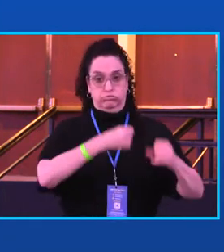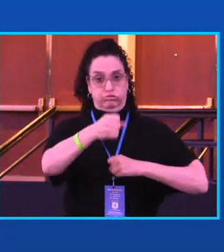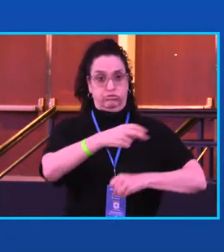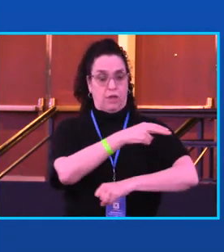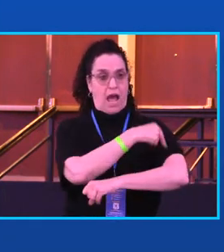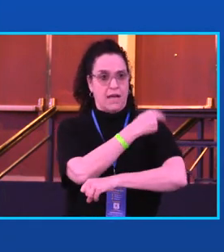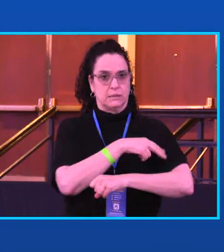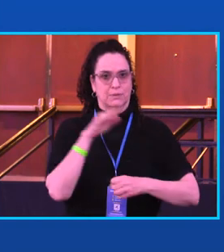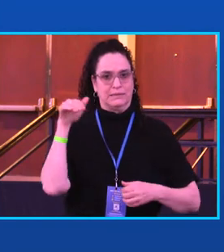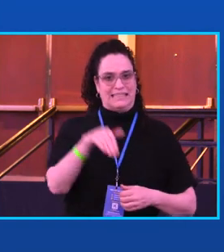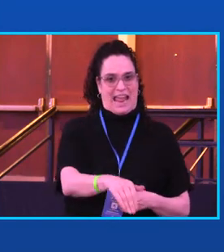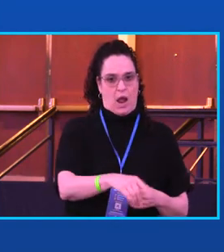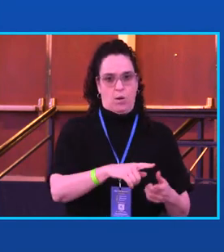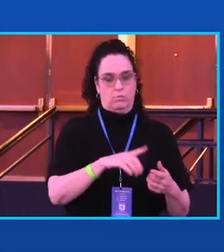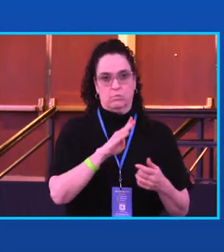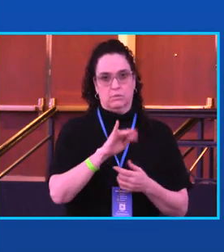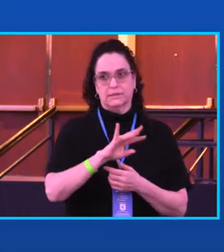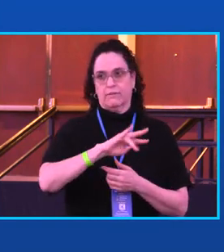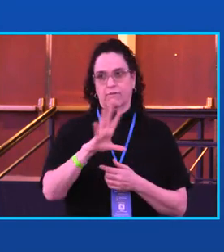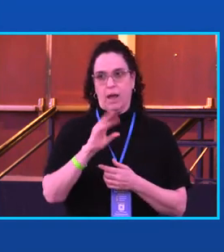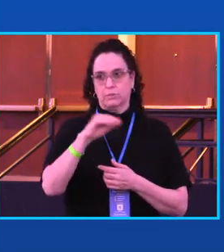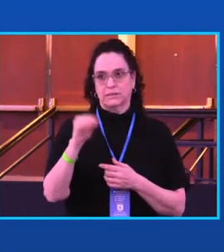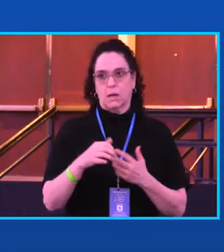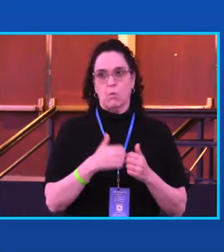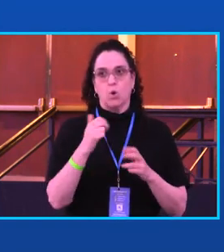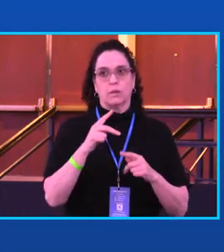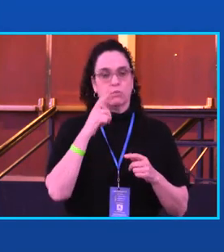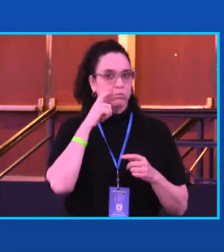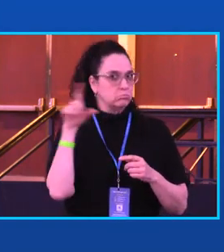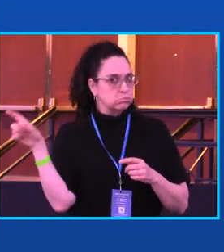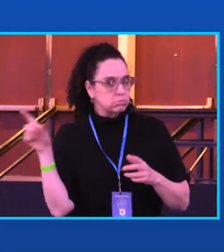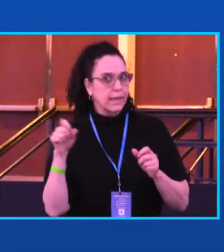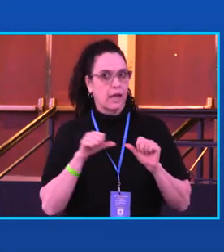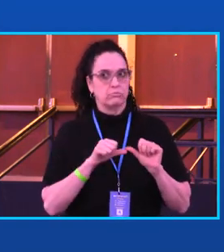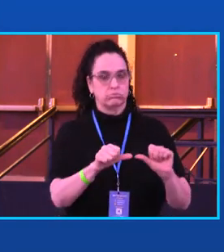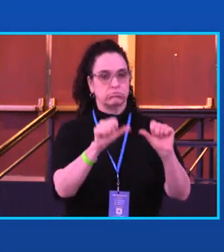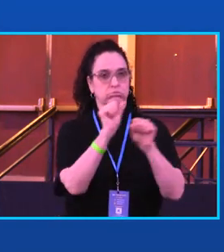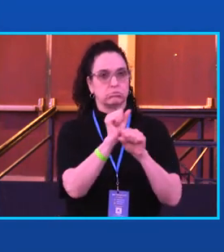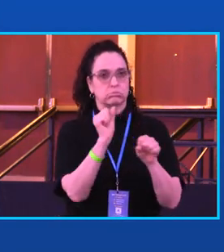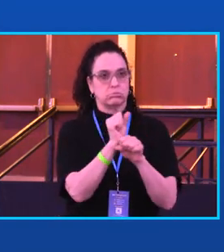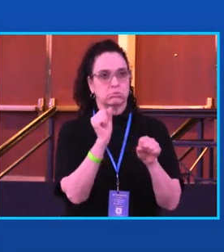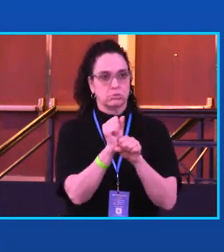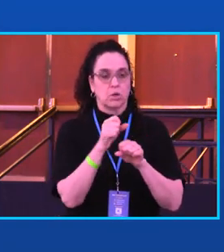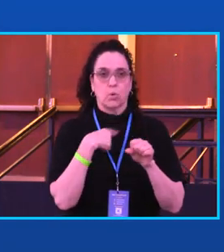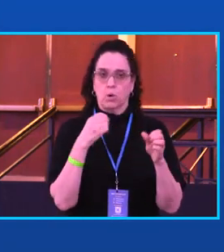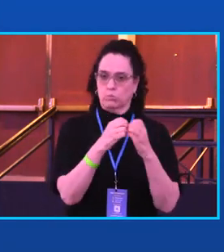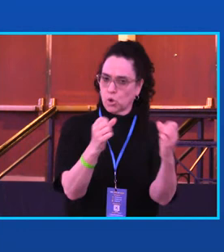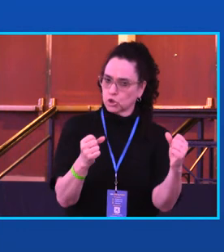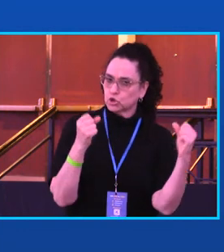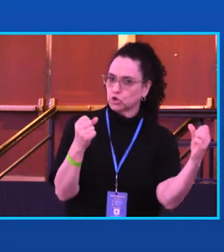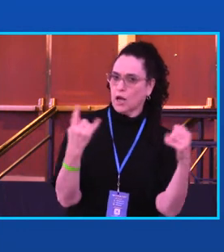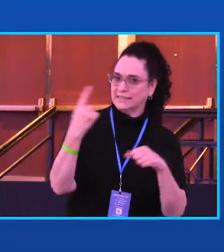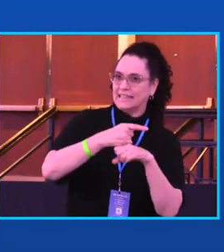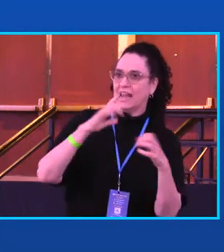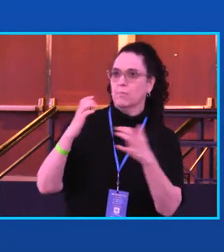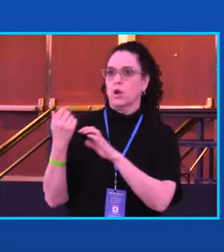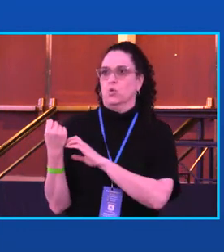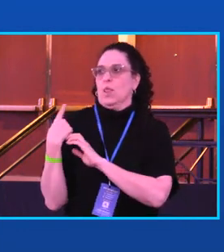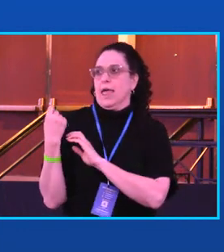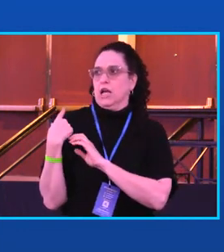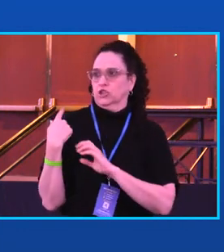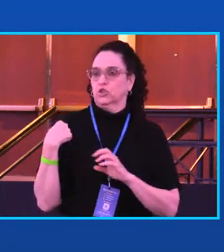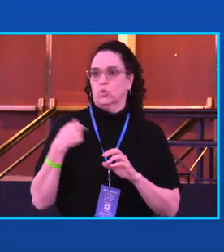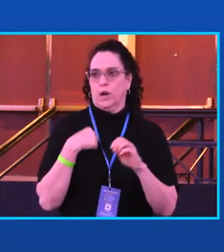77%. Most Americans can remove their mask, return to work, and move forward safely. We are stronger today than we were a year ago. And we'll